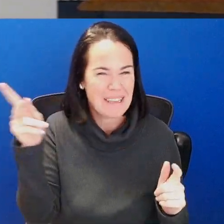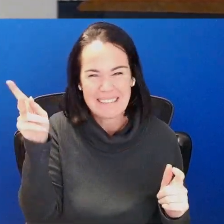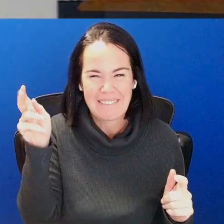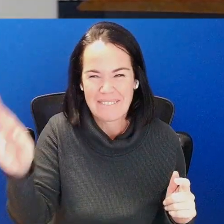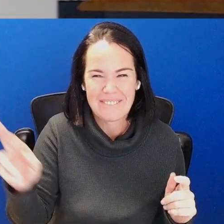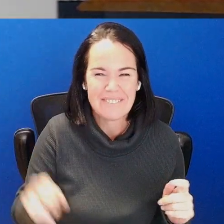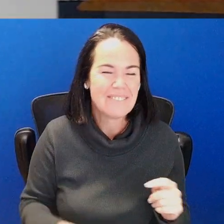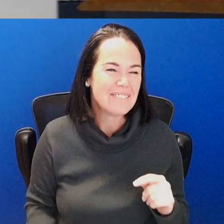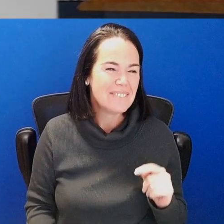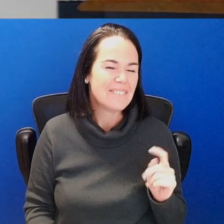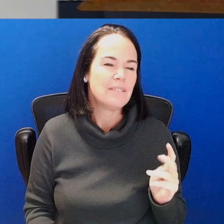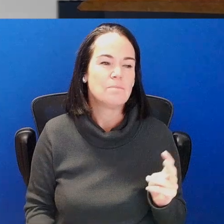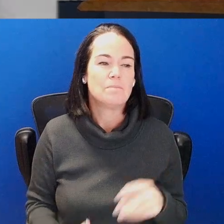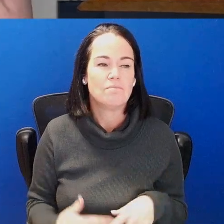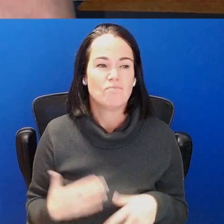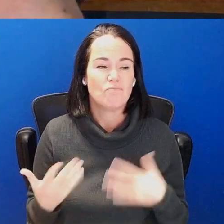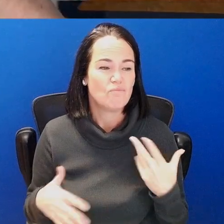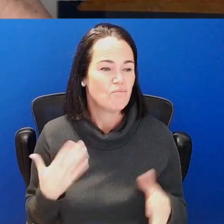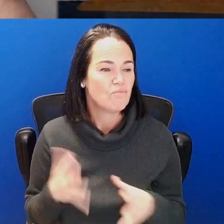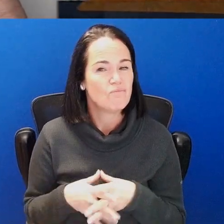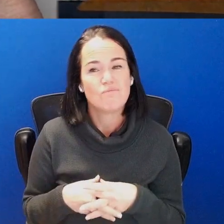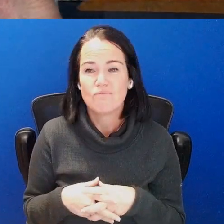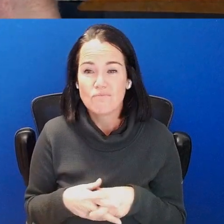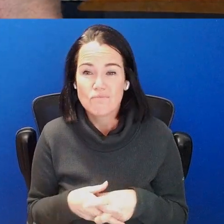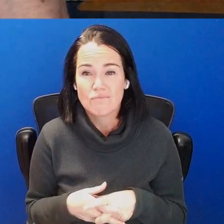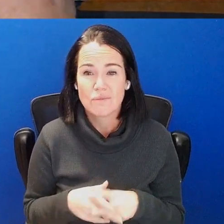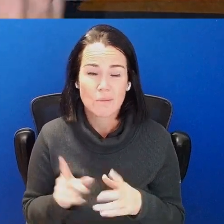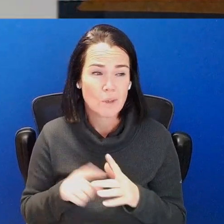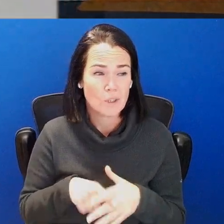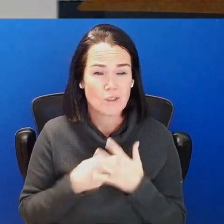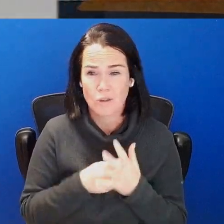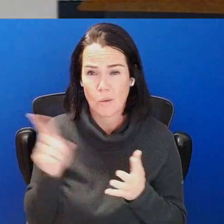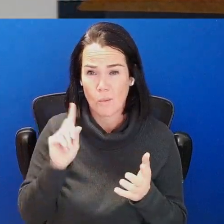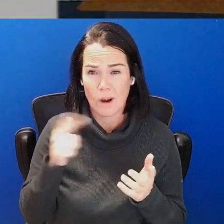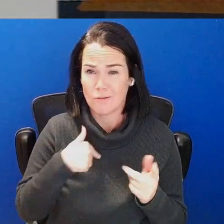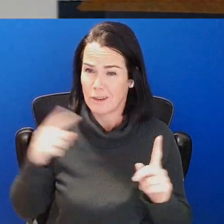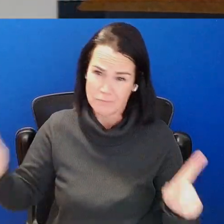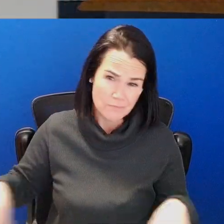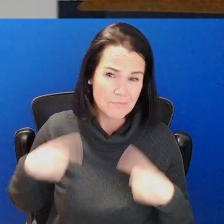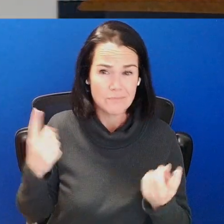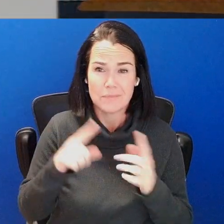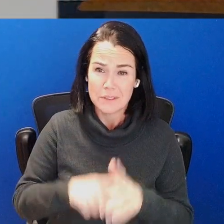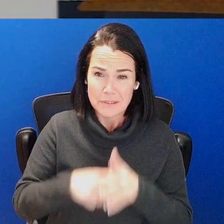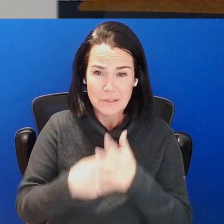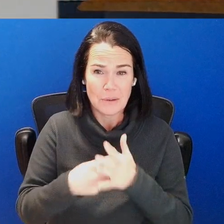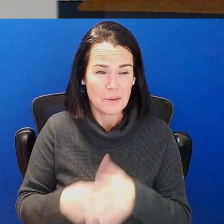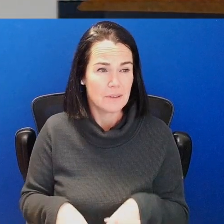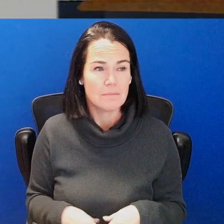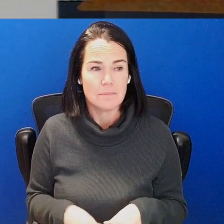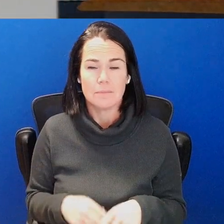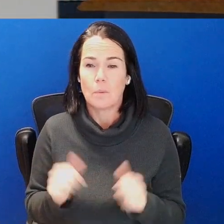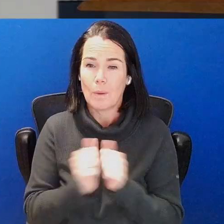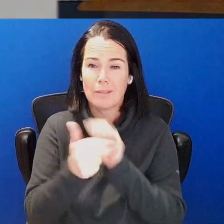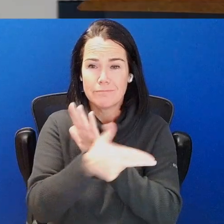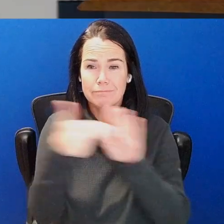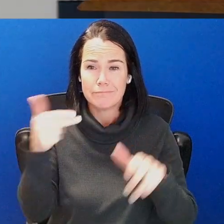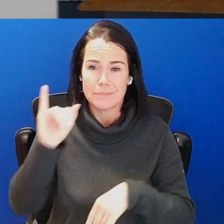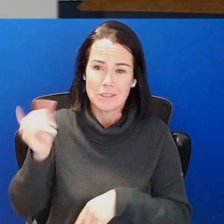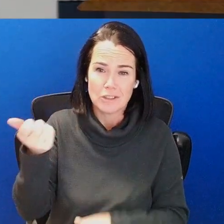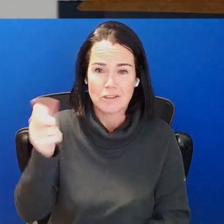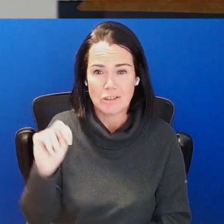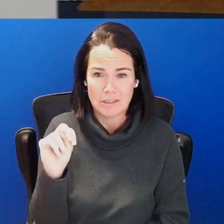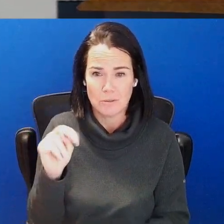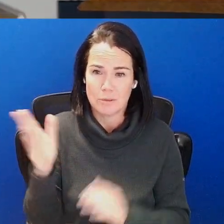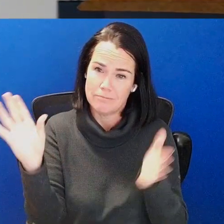ever. So I'm just gonna kind of start where I've always started, with